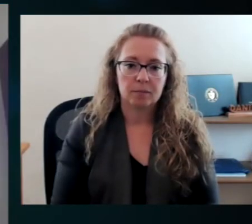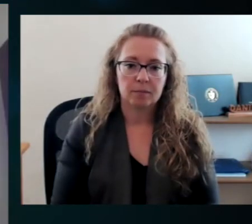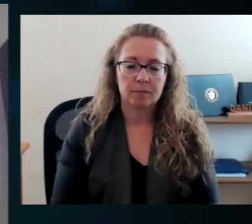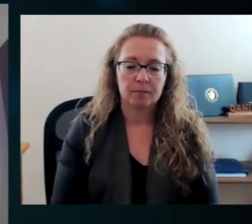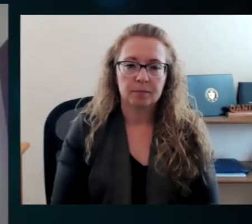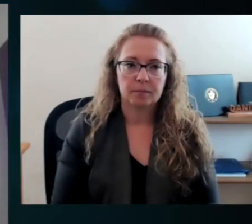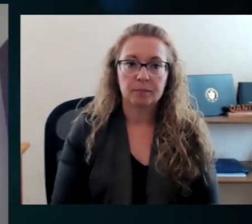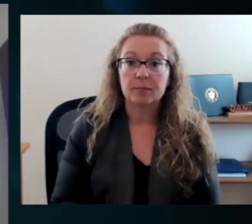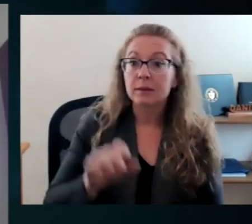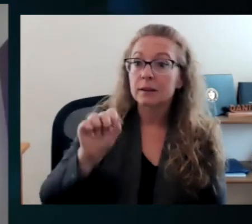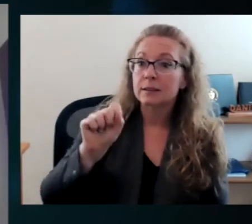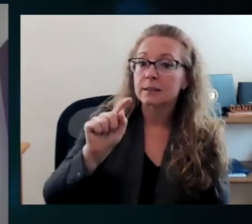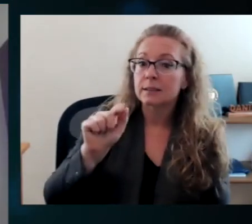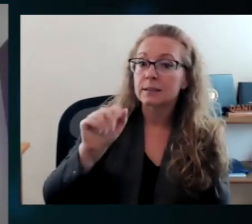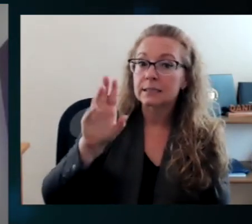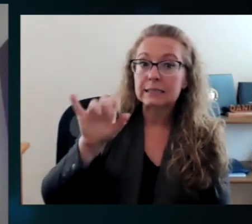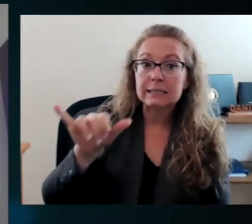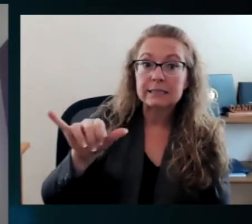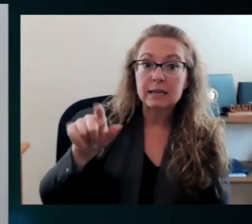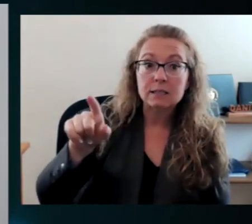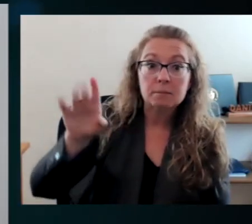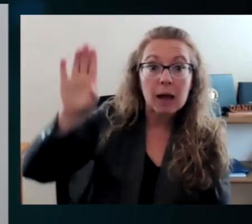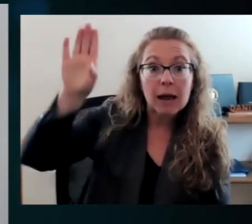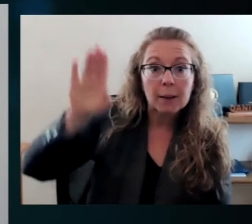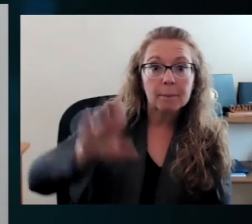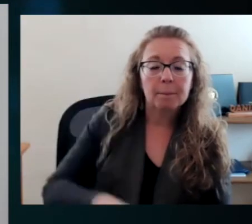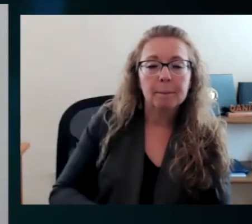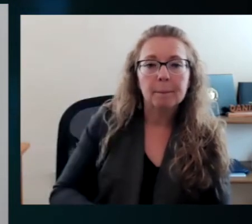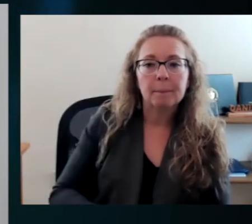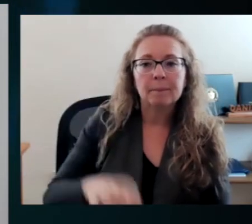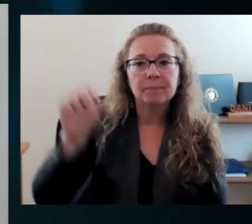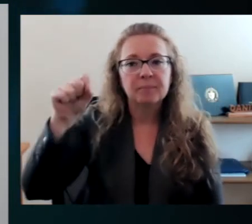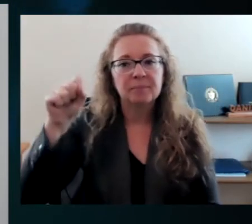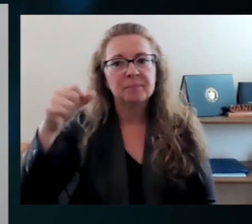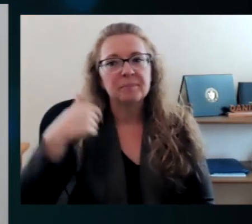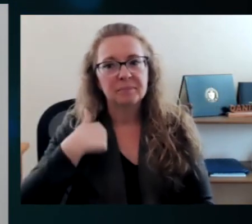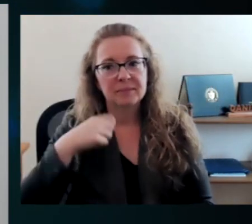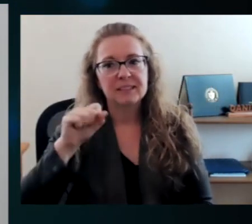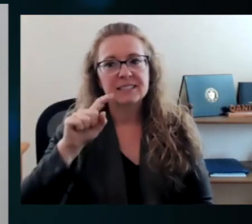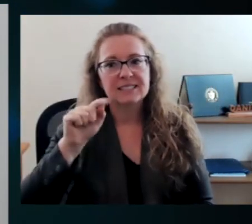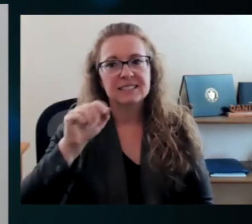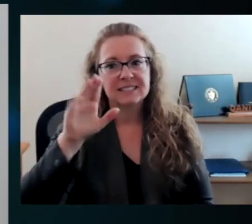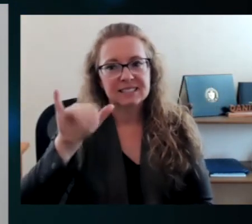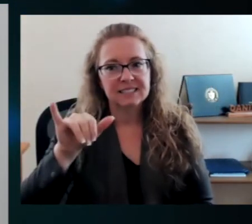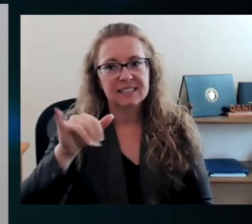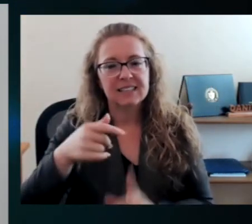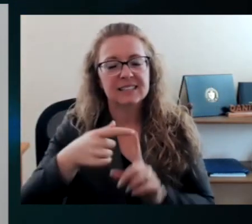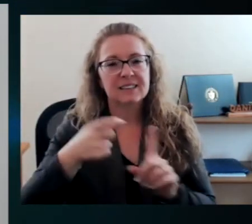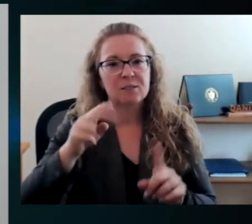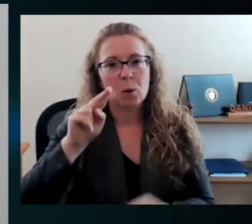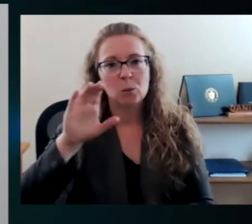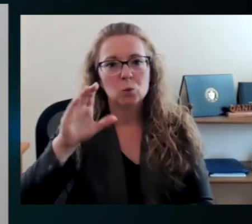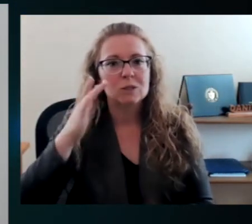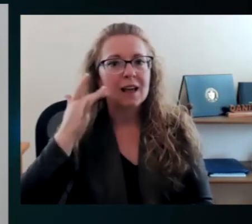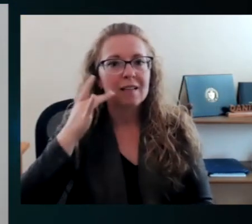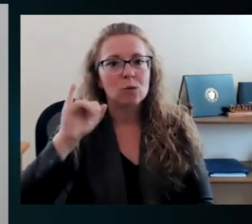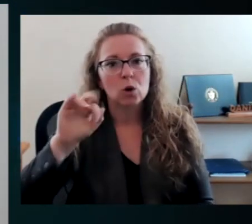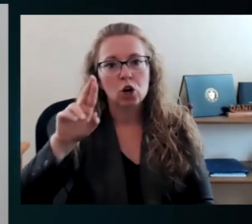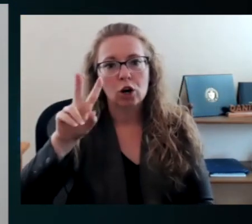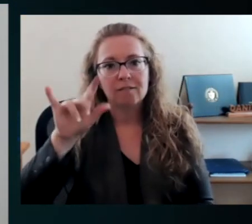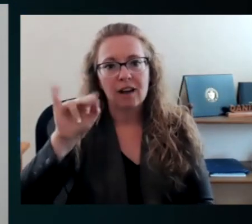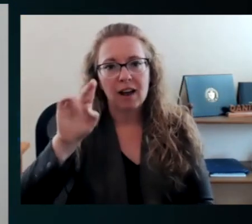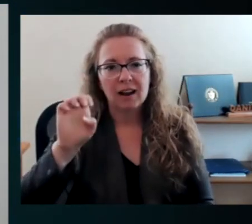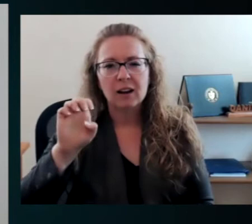have your hand up. Yes, I'm Stacy Brennan from the University of California, Irvine. And I just want to echo what